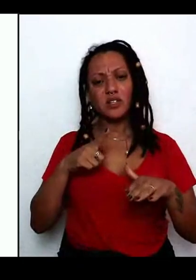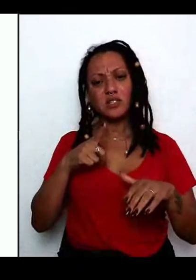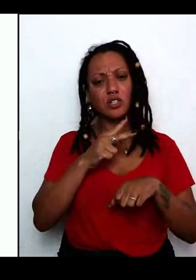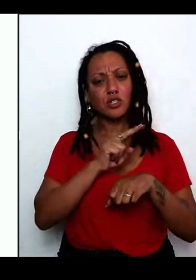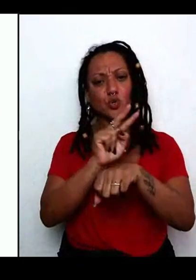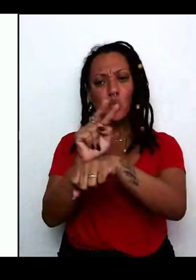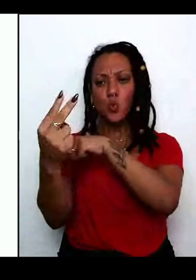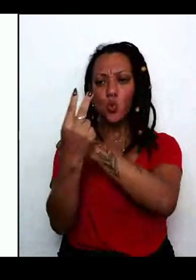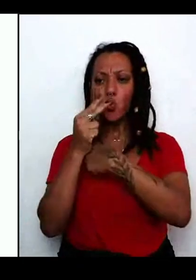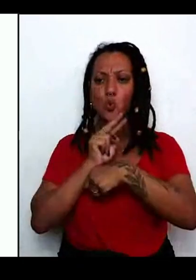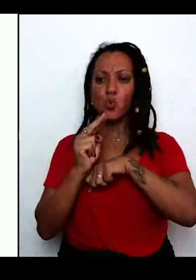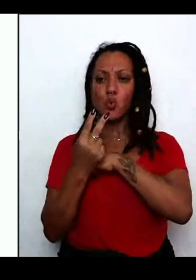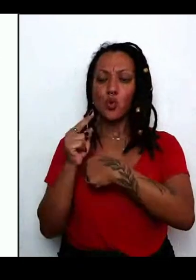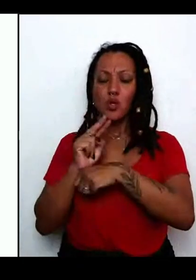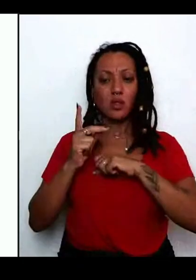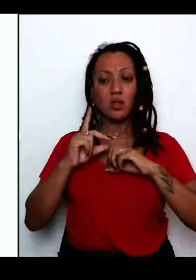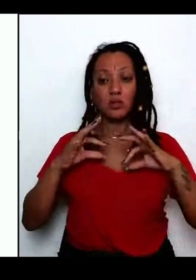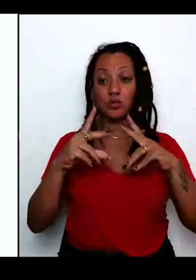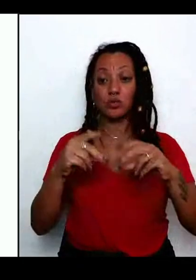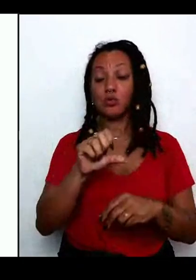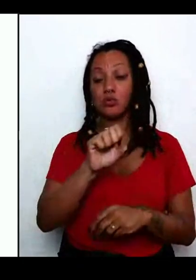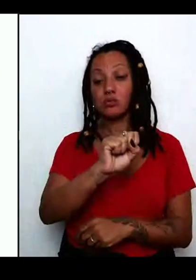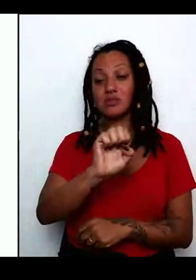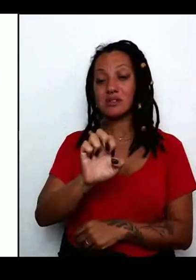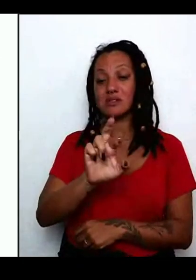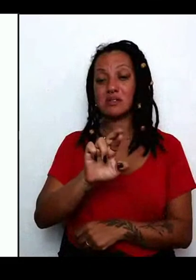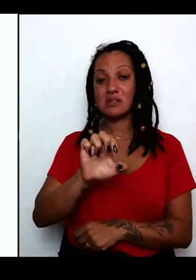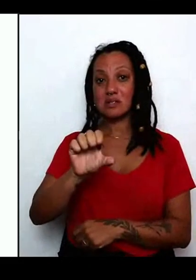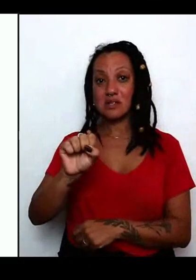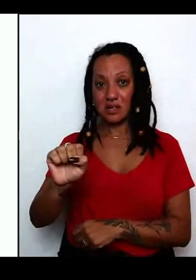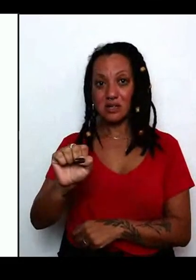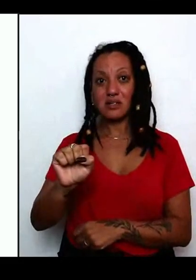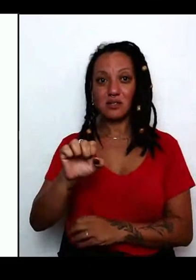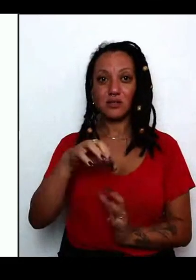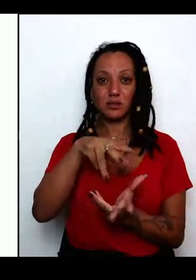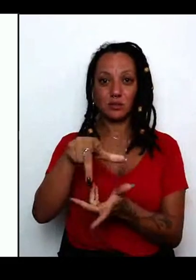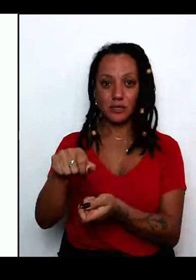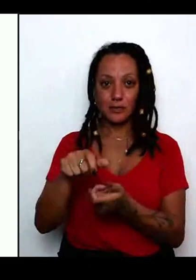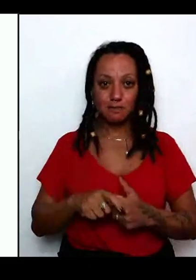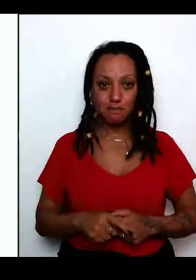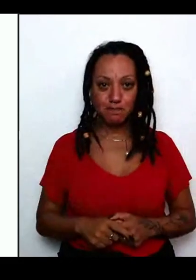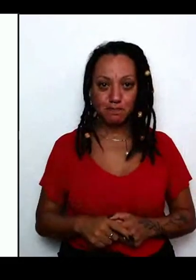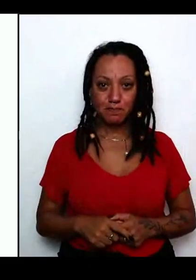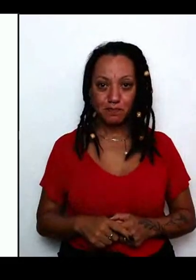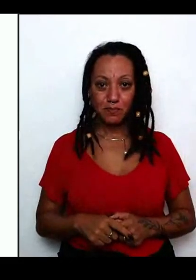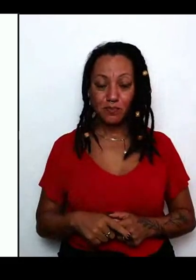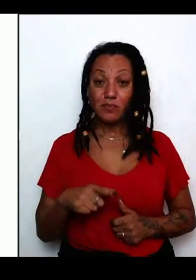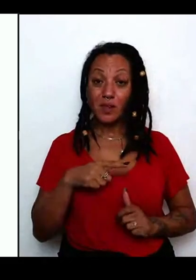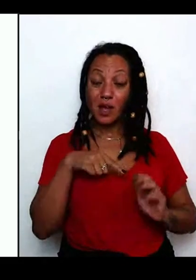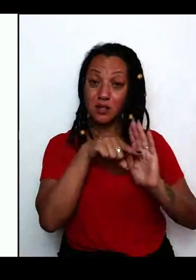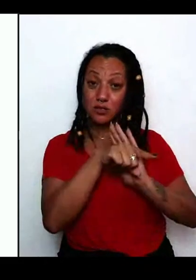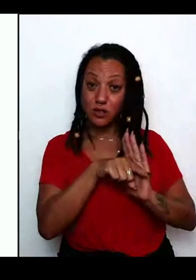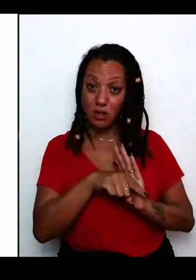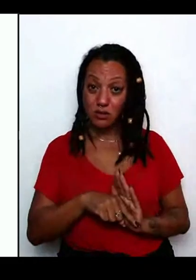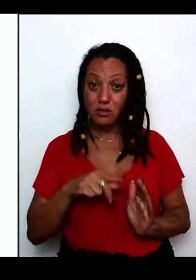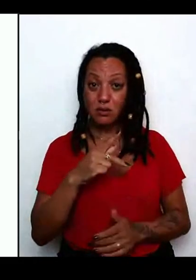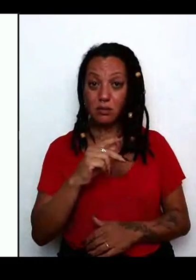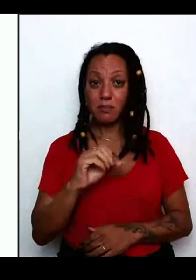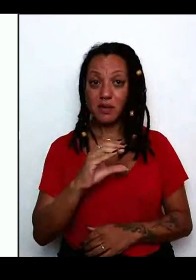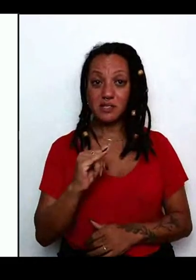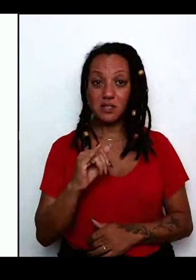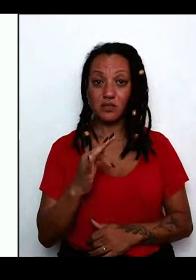the Pacific scholar Artisan activist Katarina taiwa's work our sea of phosphate the diaspora of ocean